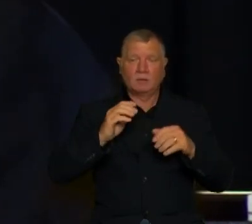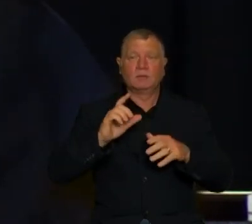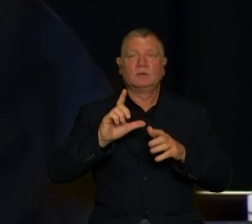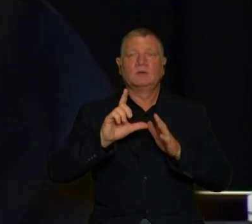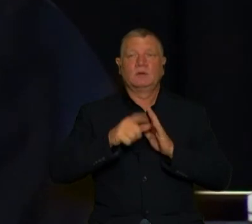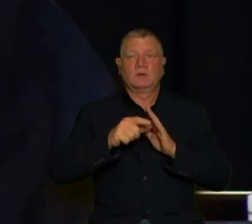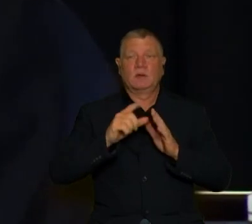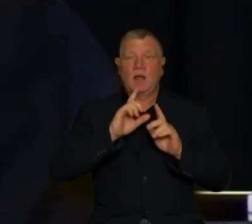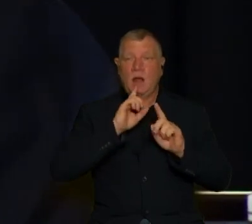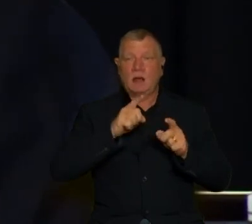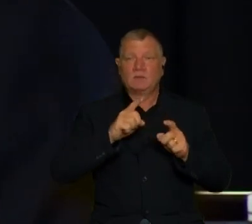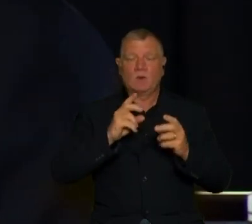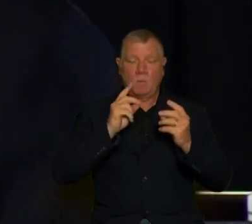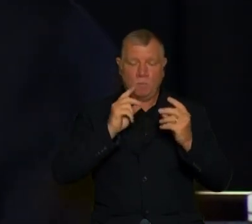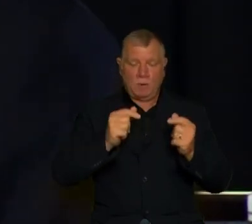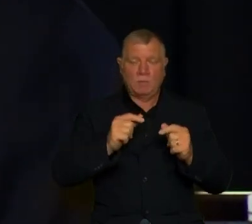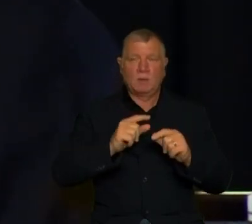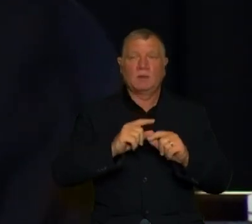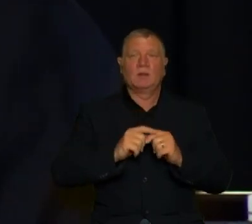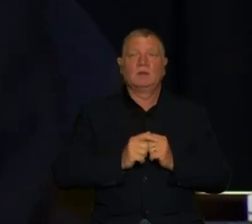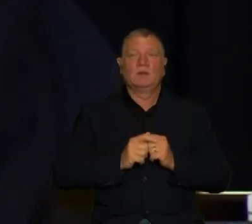answer them promptly.